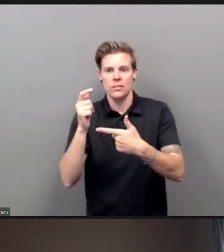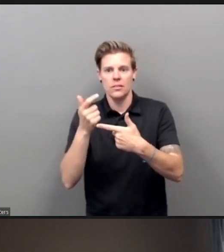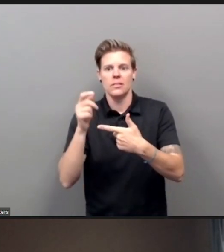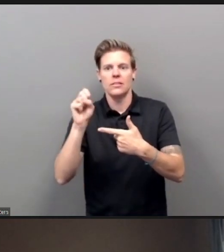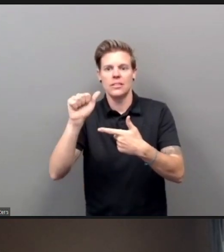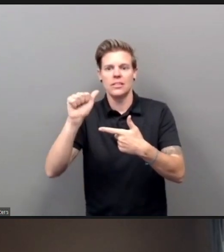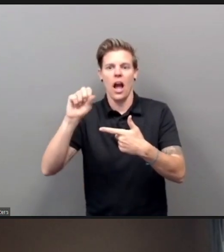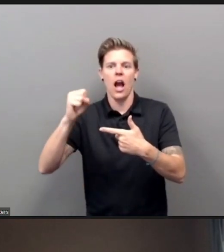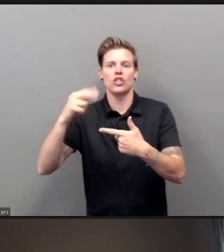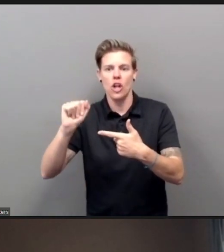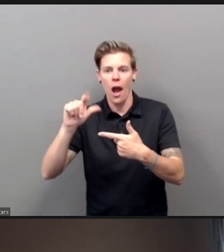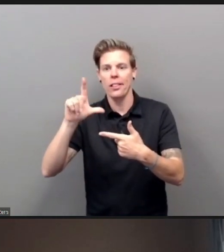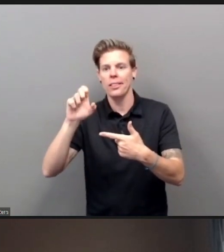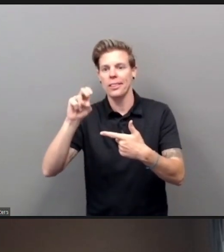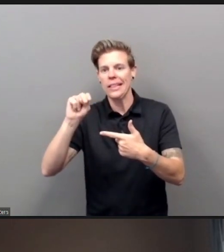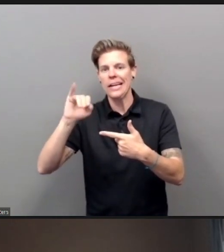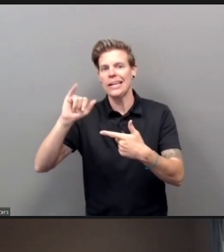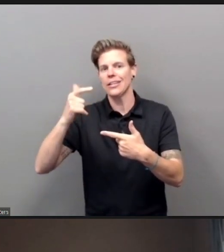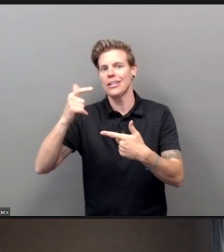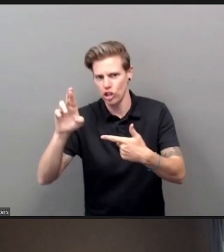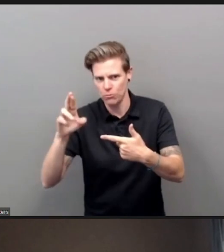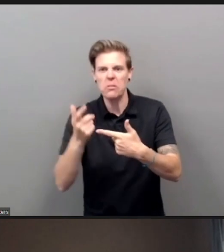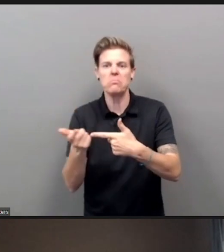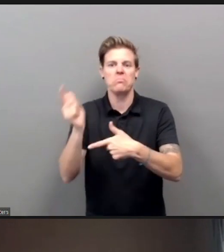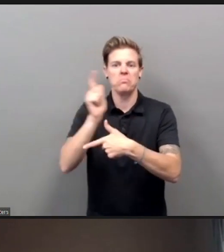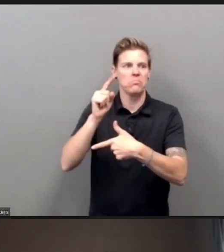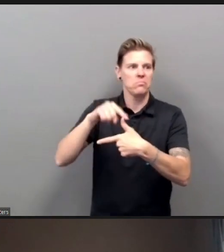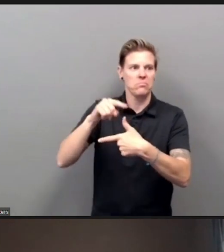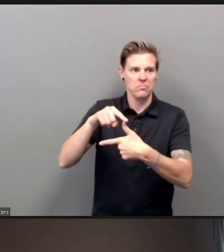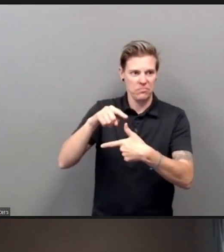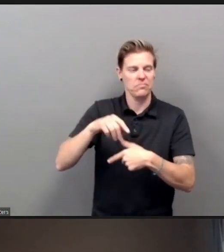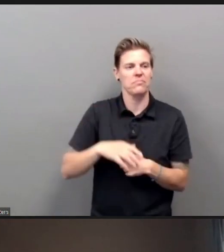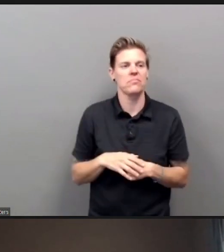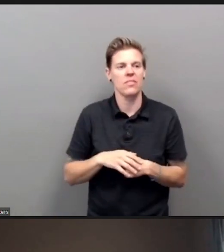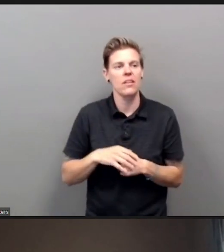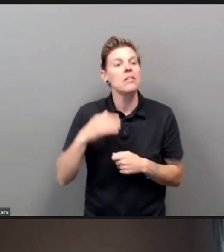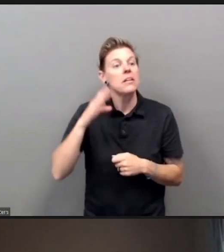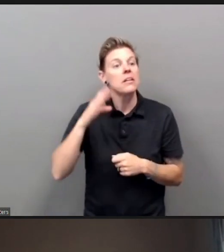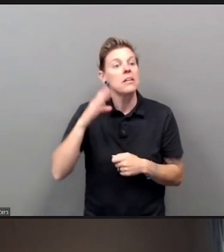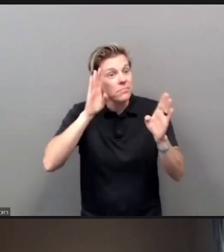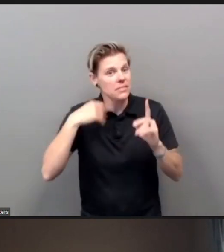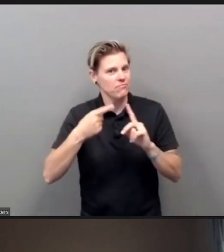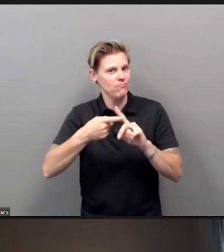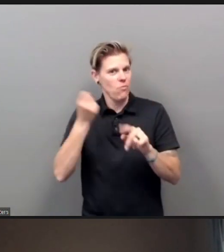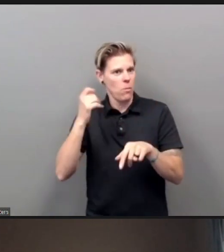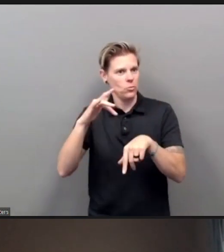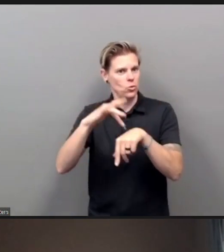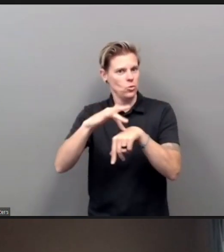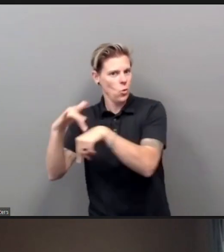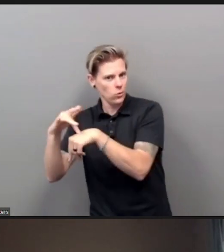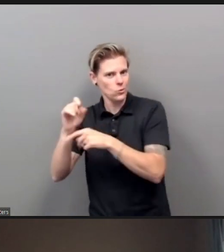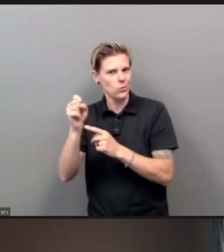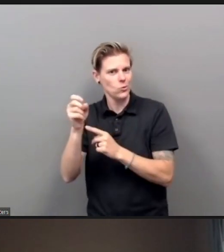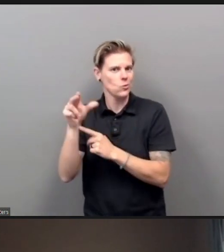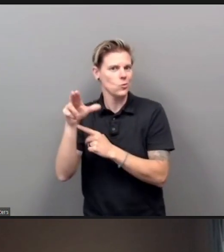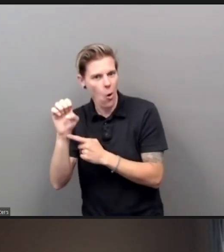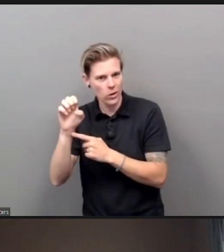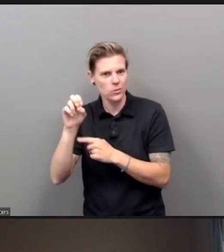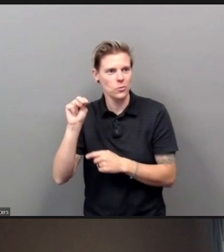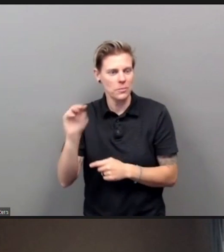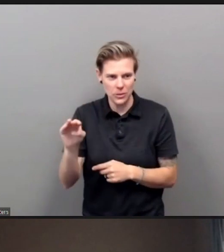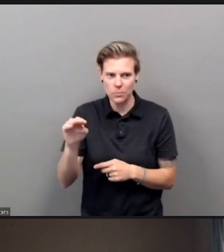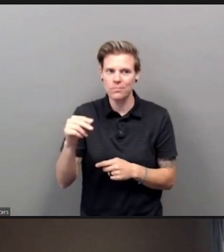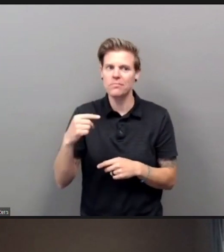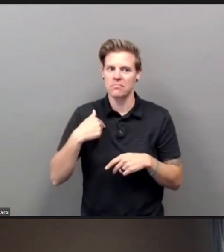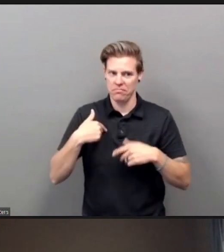Hi, thank you. Yeah, this is Lissa Knudsen. I'm with Source New Mexico. And I did send in my question, but it was just an hour before, so I'm